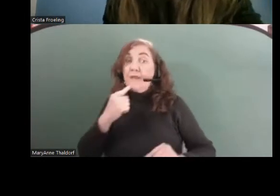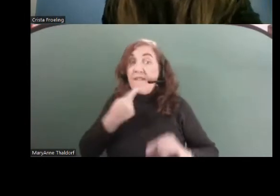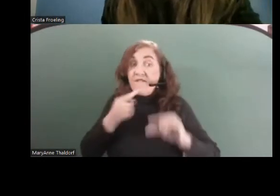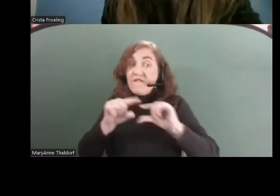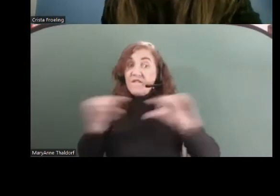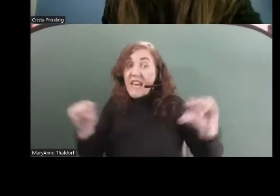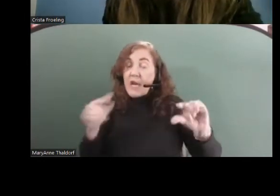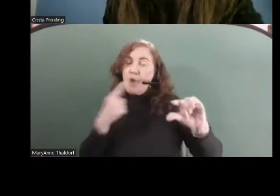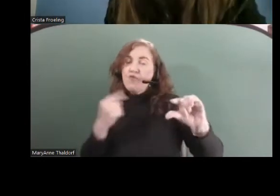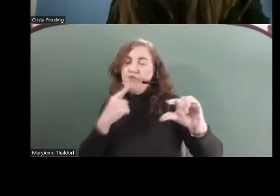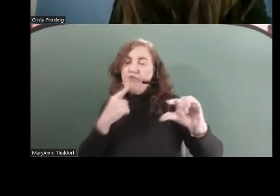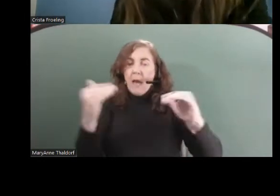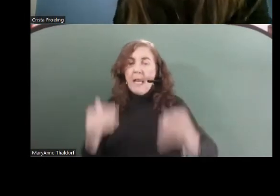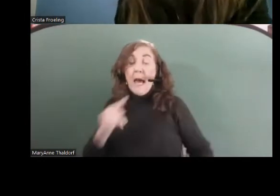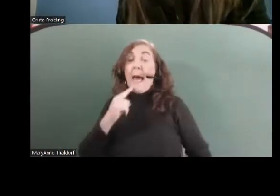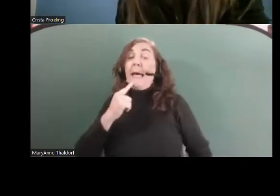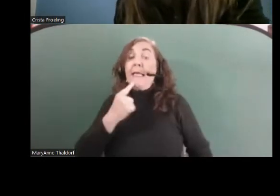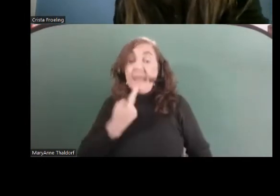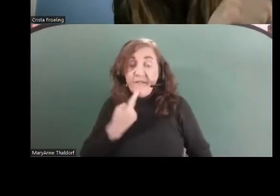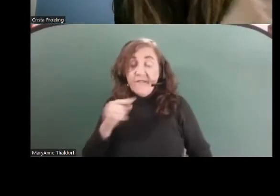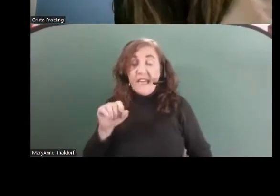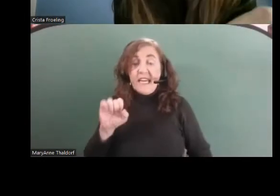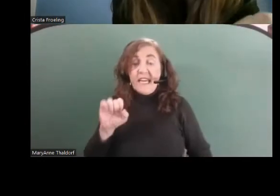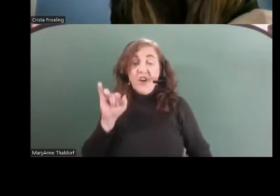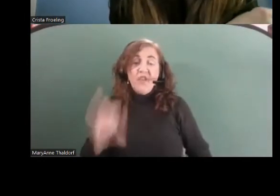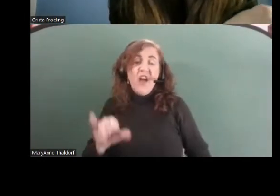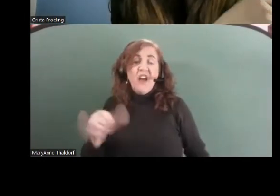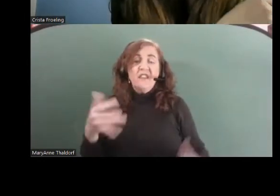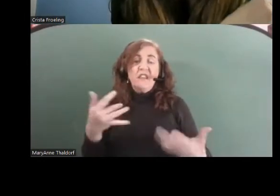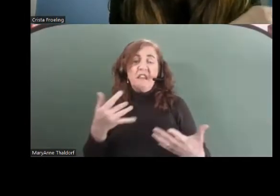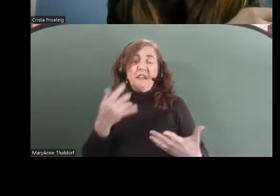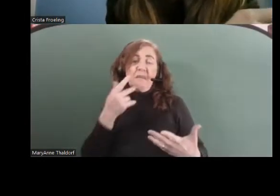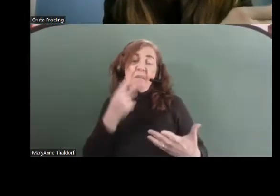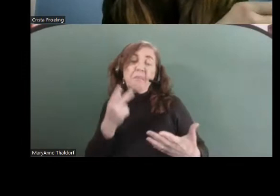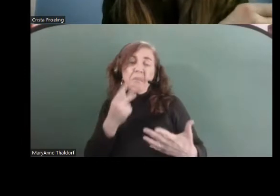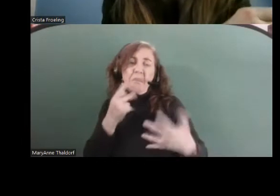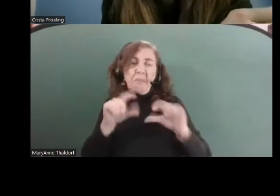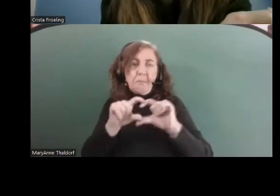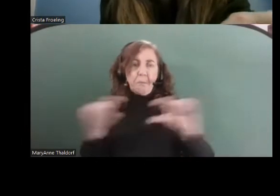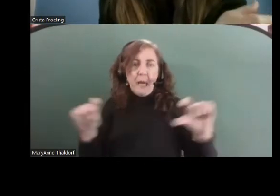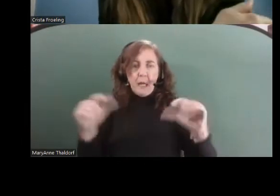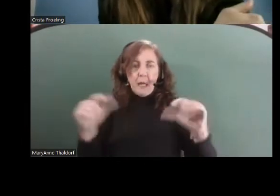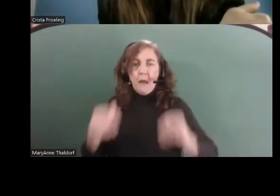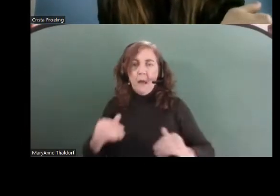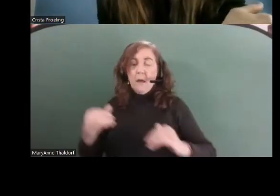Severe is, did you say that's fuchsia? And the profound is